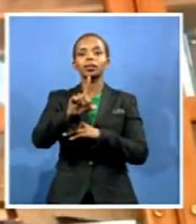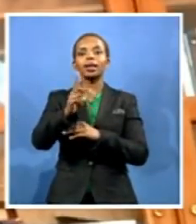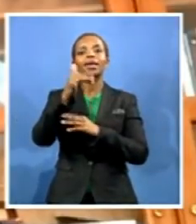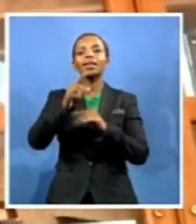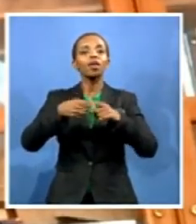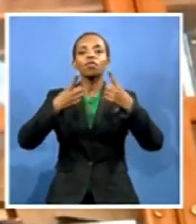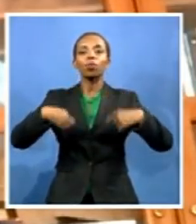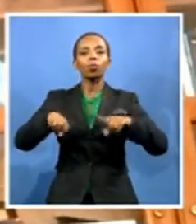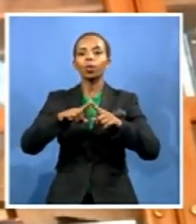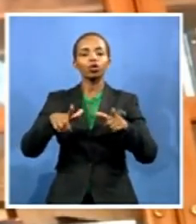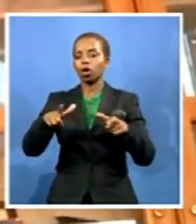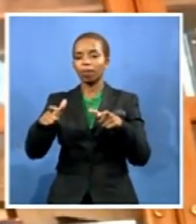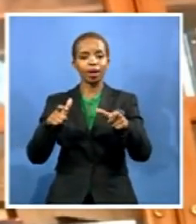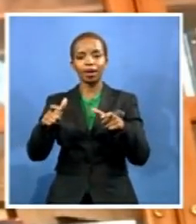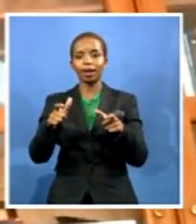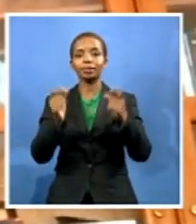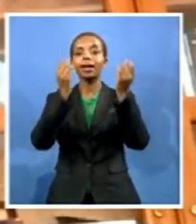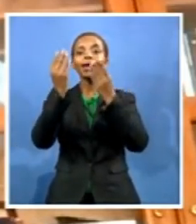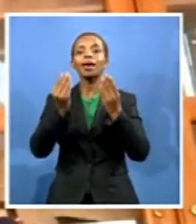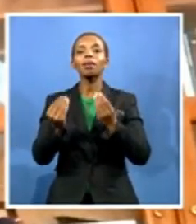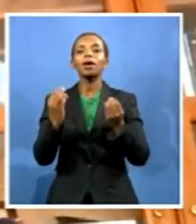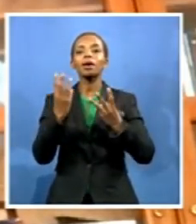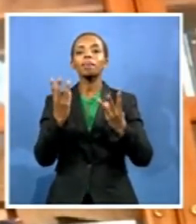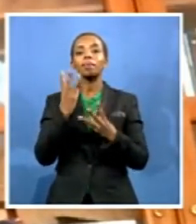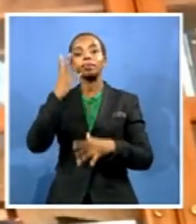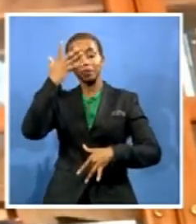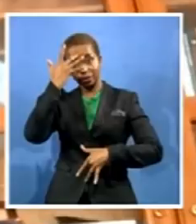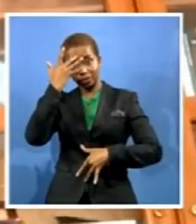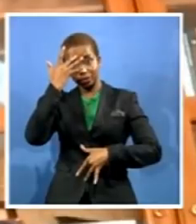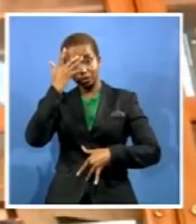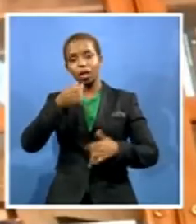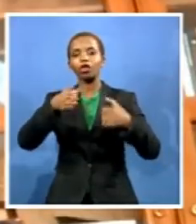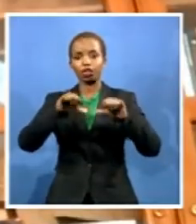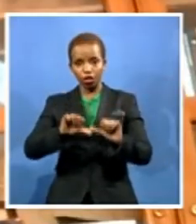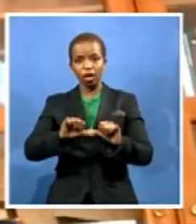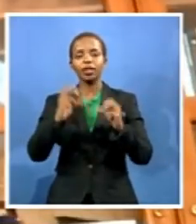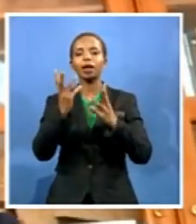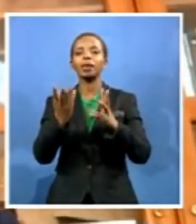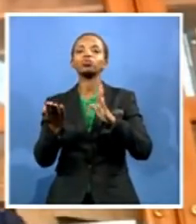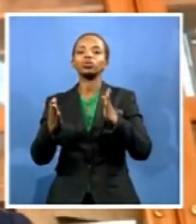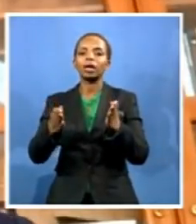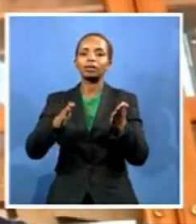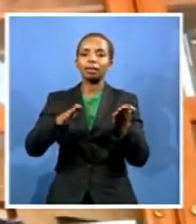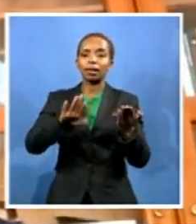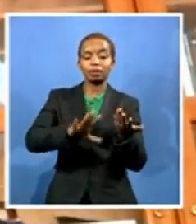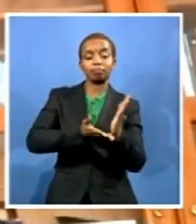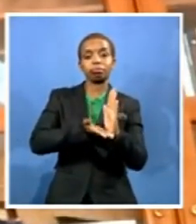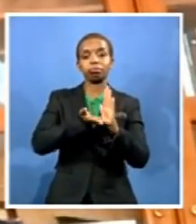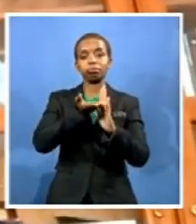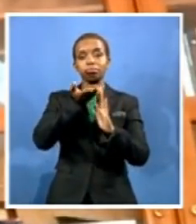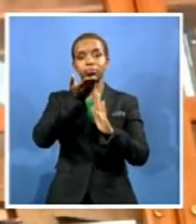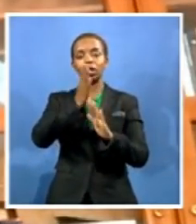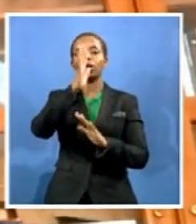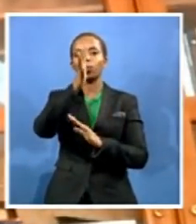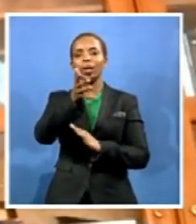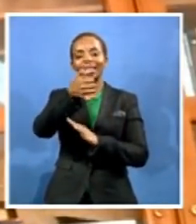the death toll might increase, and therefore we will go on to make preparations for that. We have a number